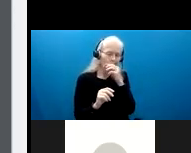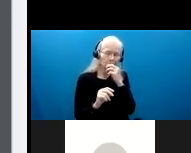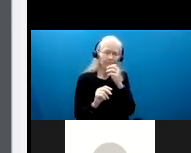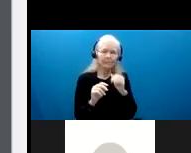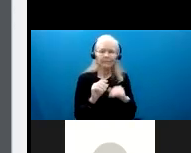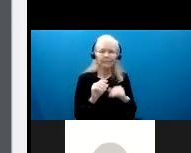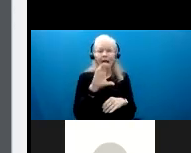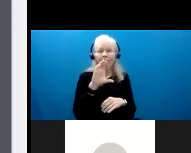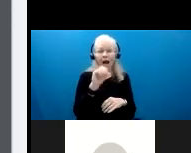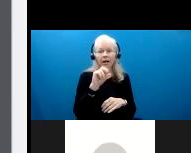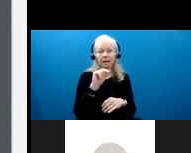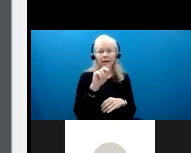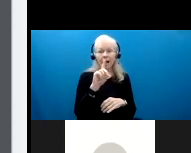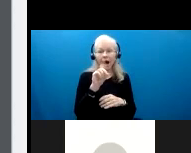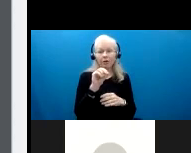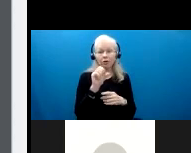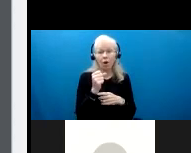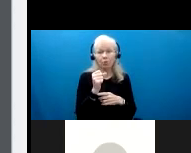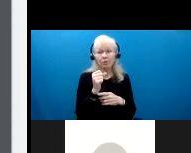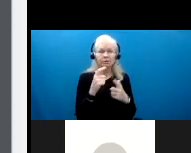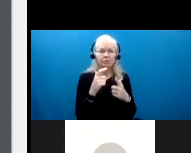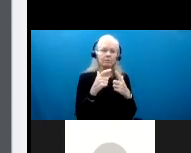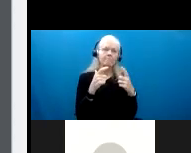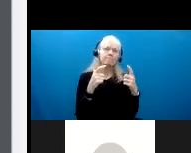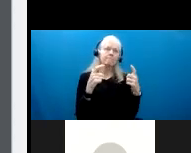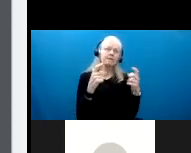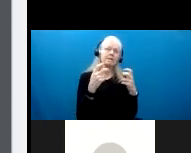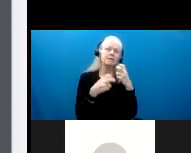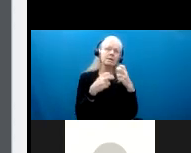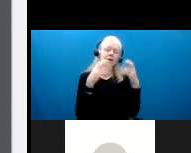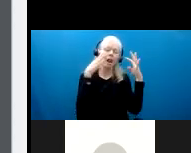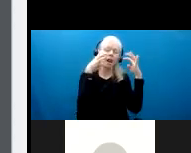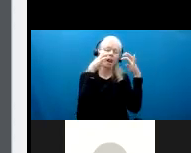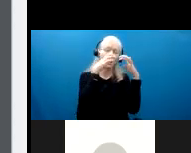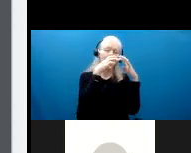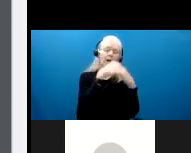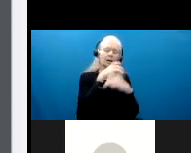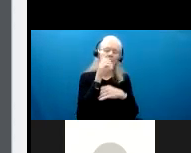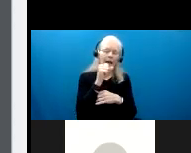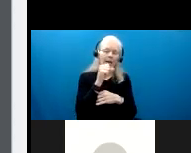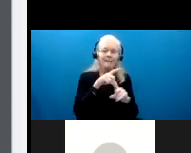Condominiums are a big, complex problem, but they're one of the only ways